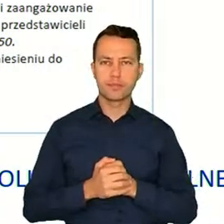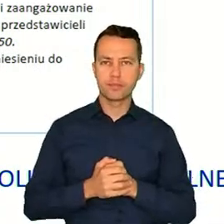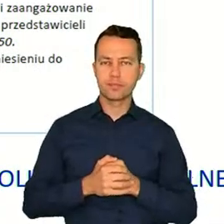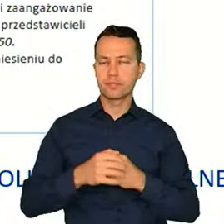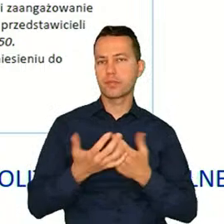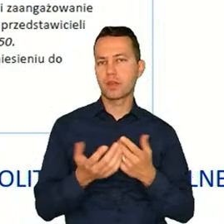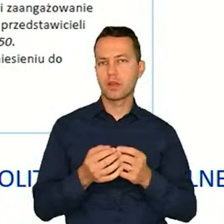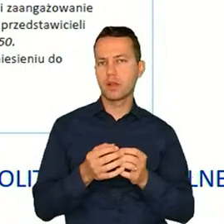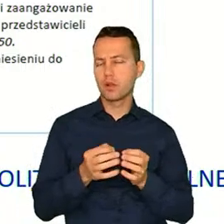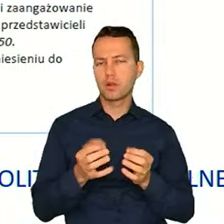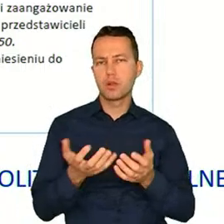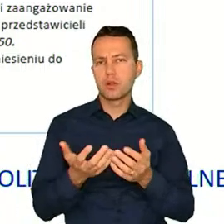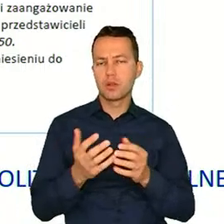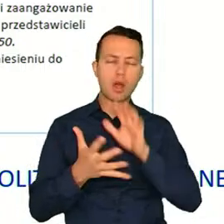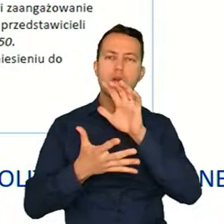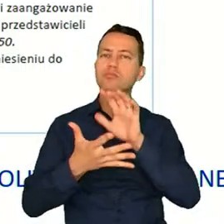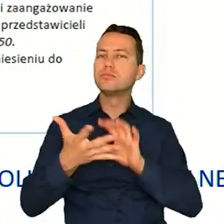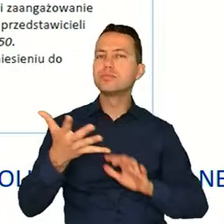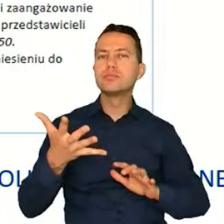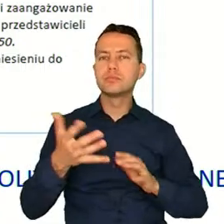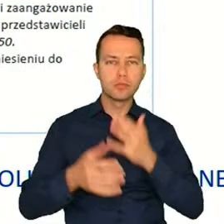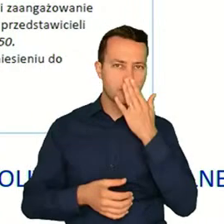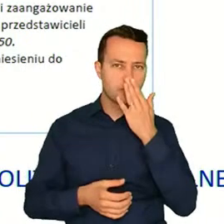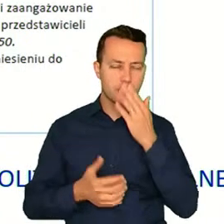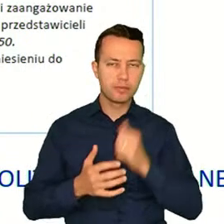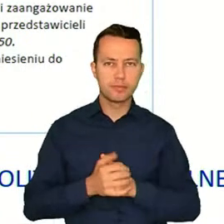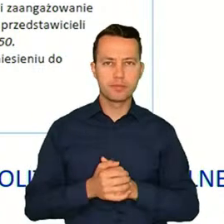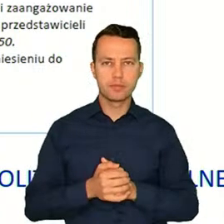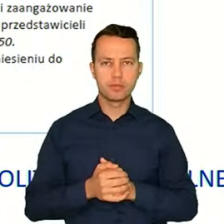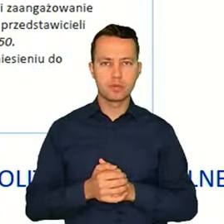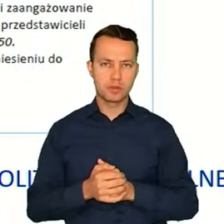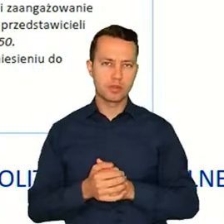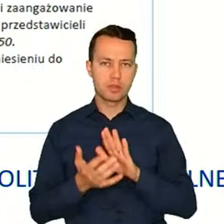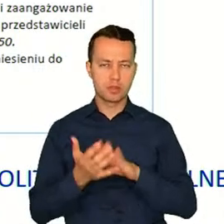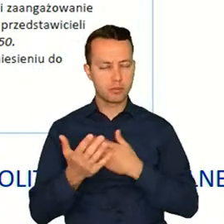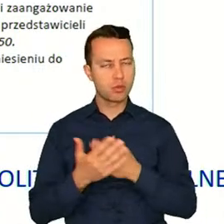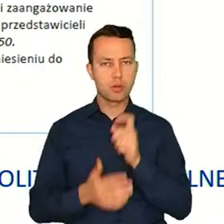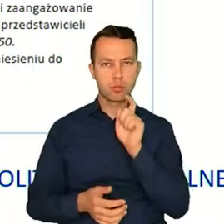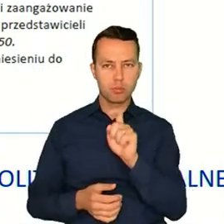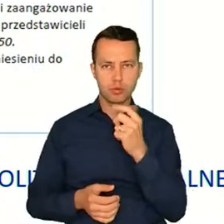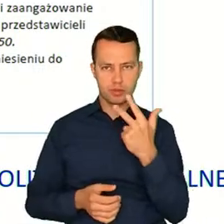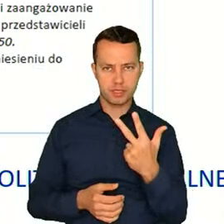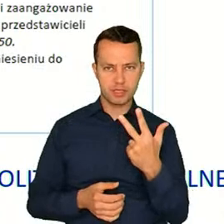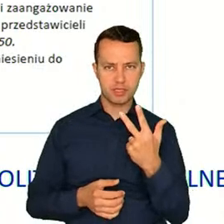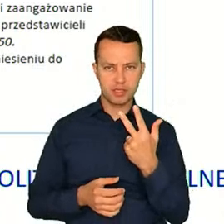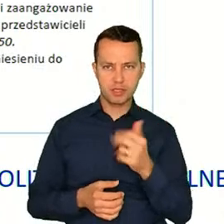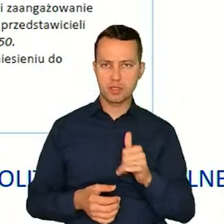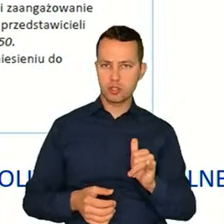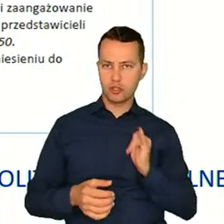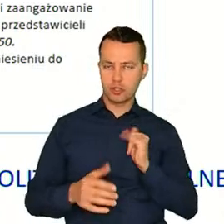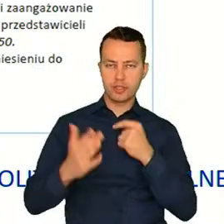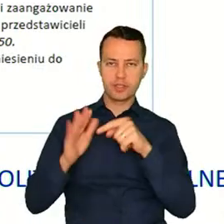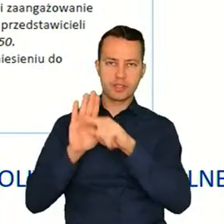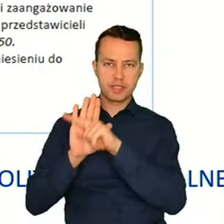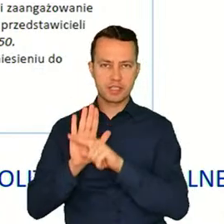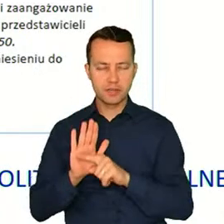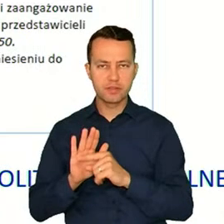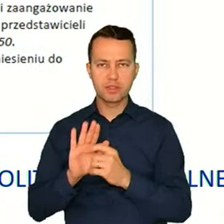described in a way, well, take step 3, that is cease, prevent or